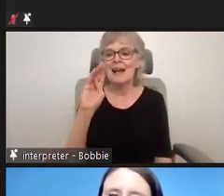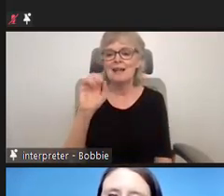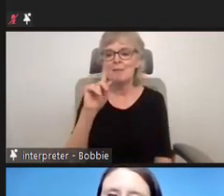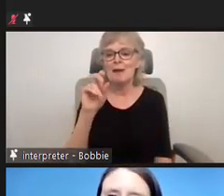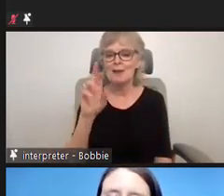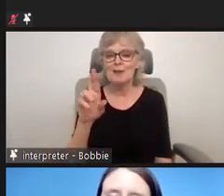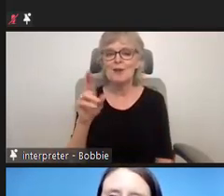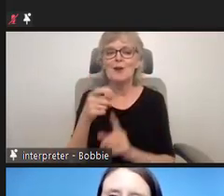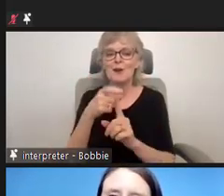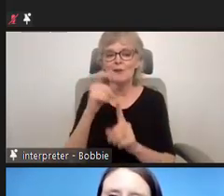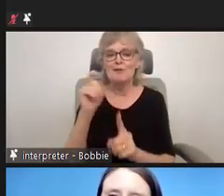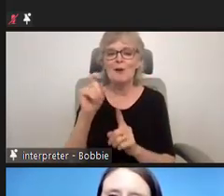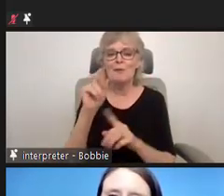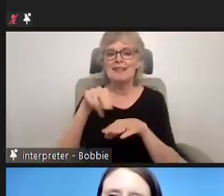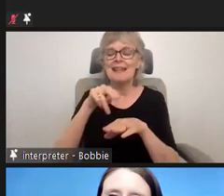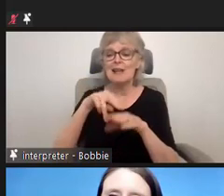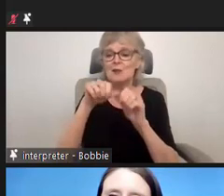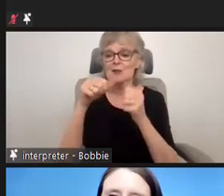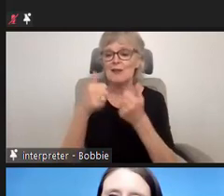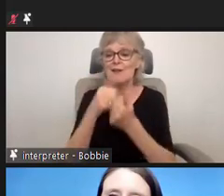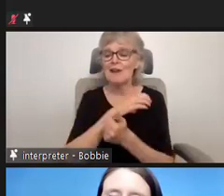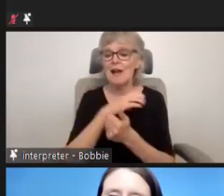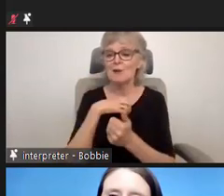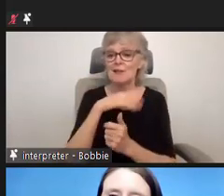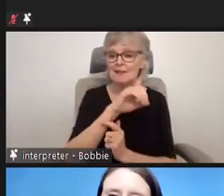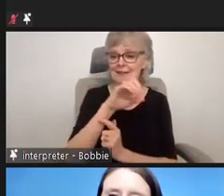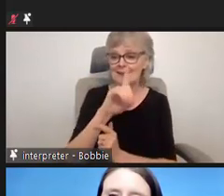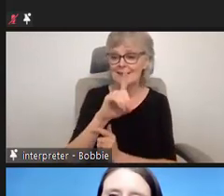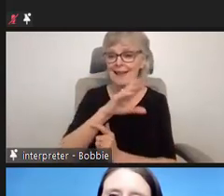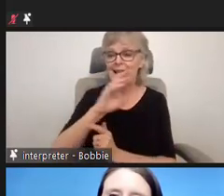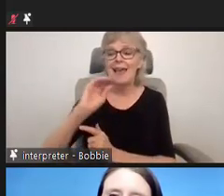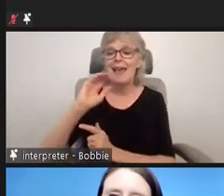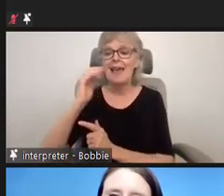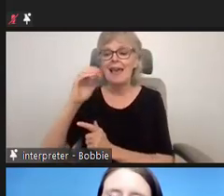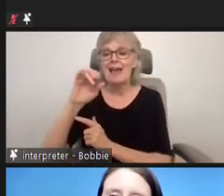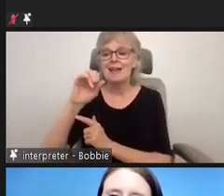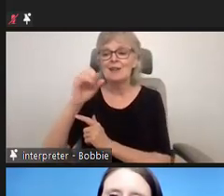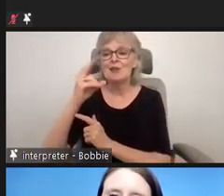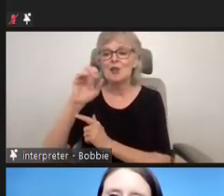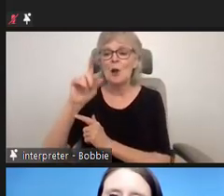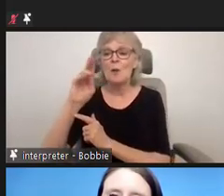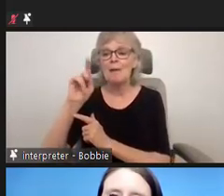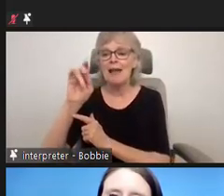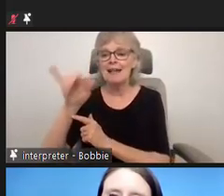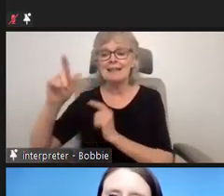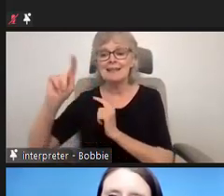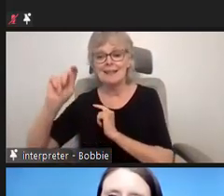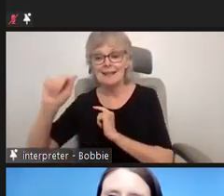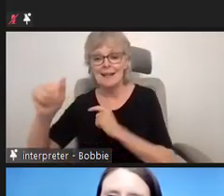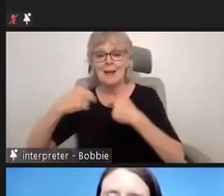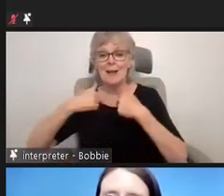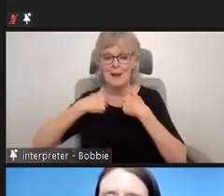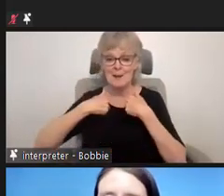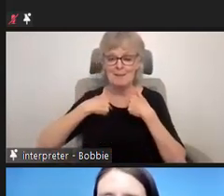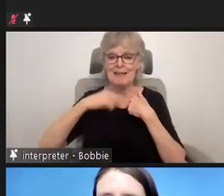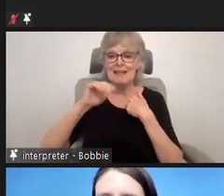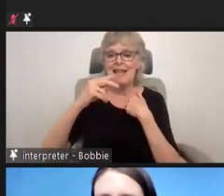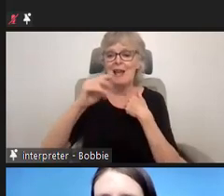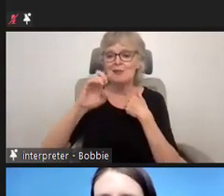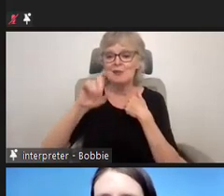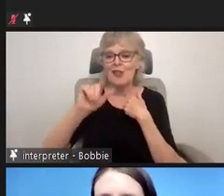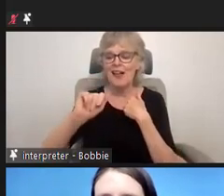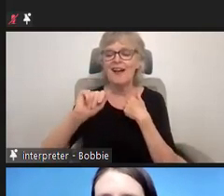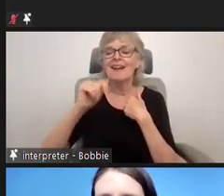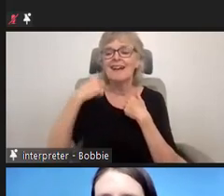of Councils on Developmental Disabilities, and Cheryl Matney, our Director of Technical Assistance, myself, Angela Castillo-Epps, we welcome you